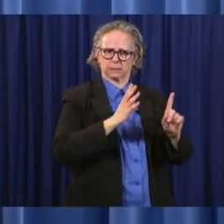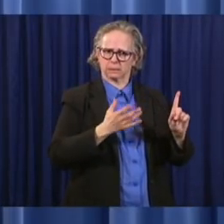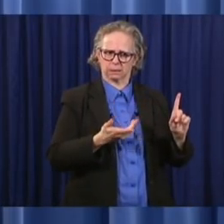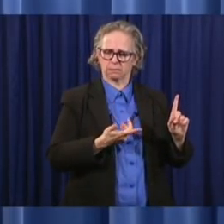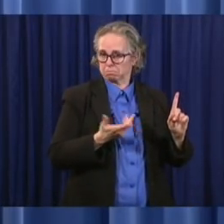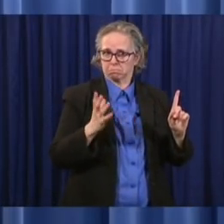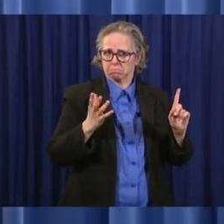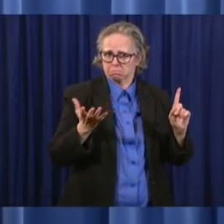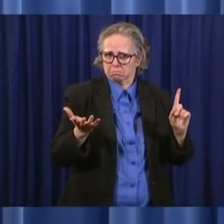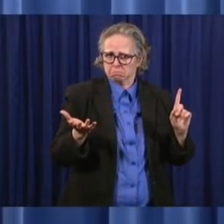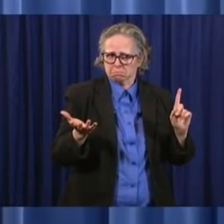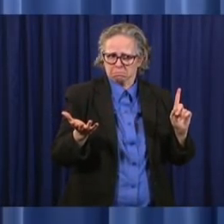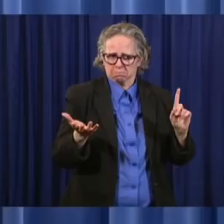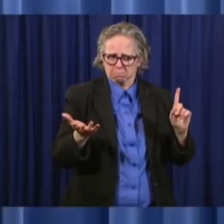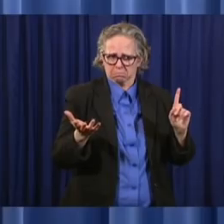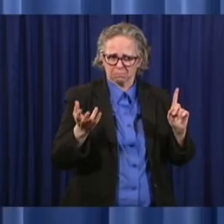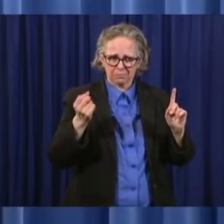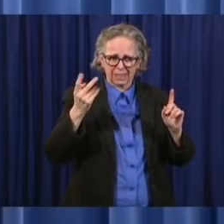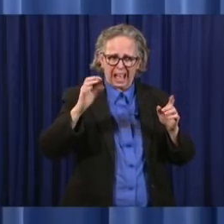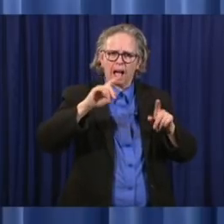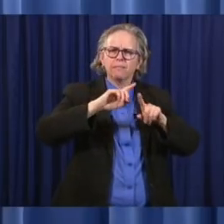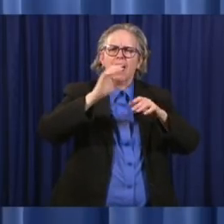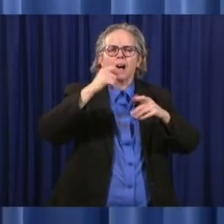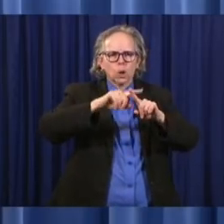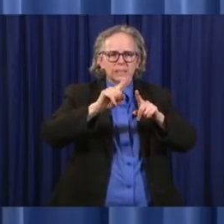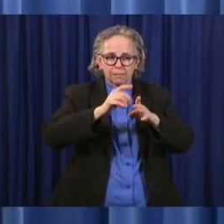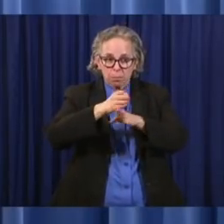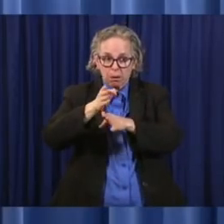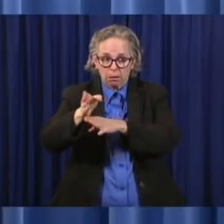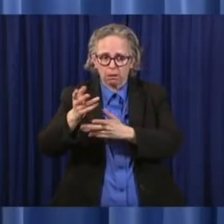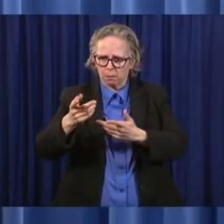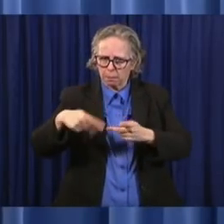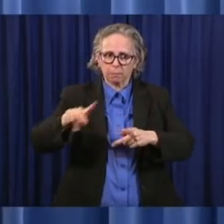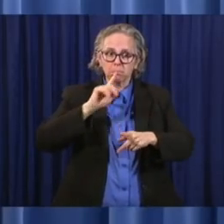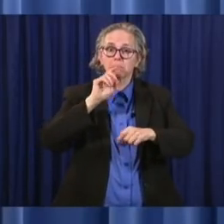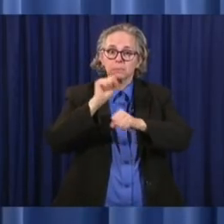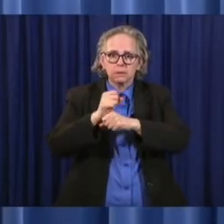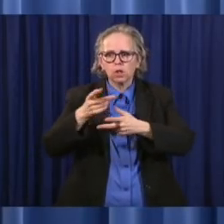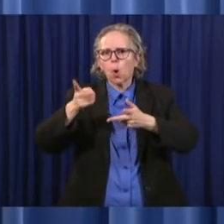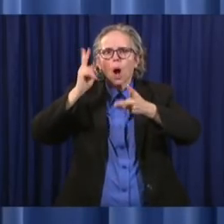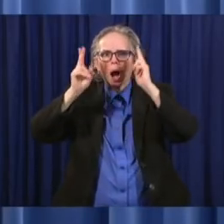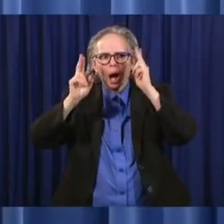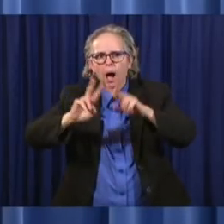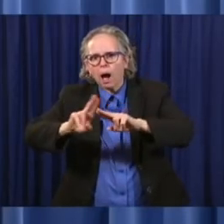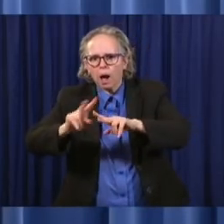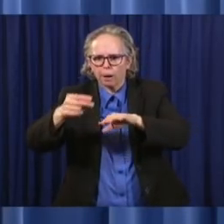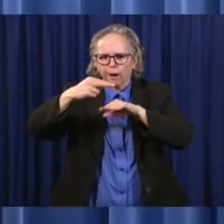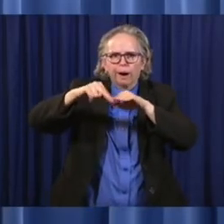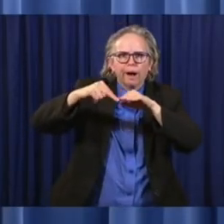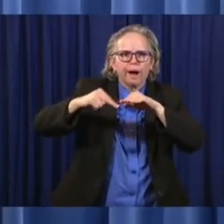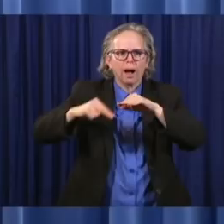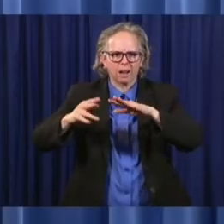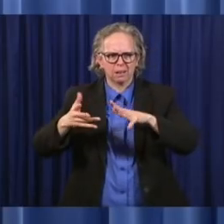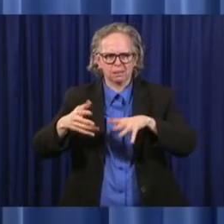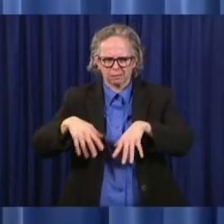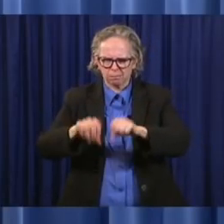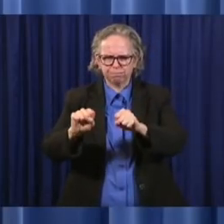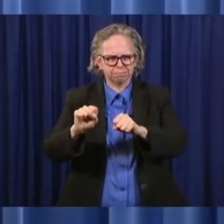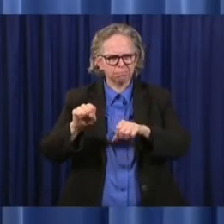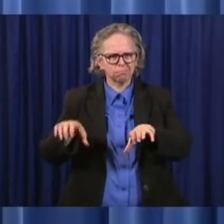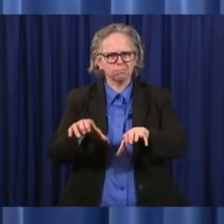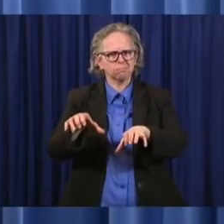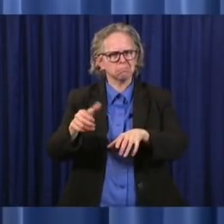with the professions, these are people who are actually cutting the hair. They're doing the nails. They're doing the work themselves, although they may